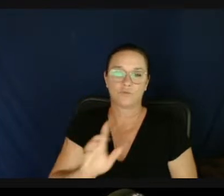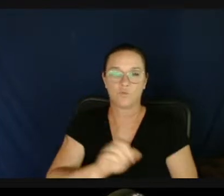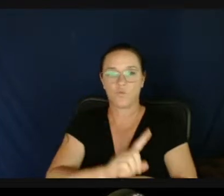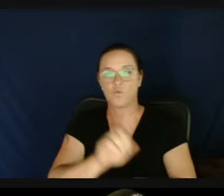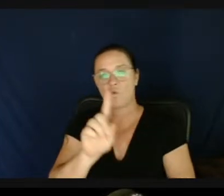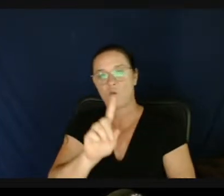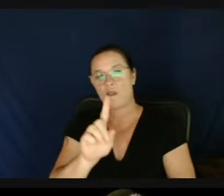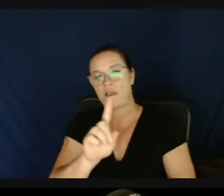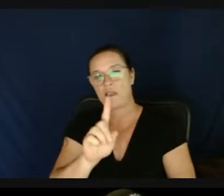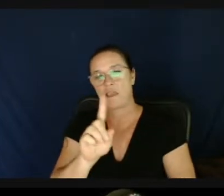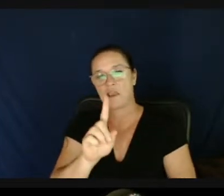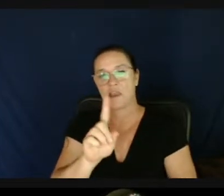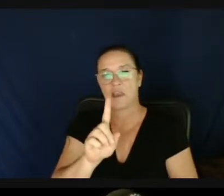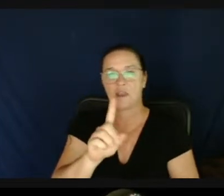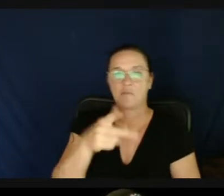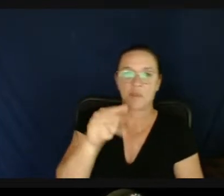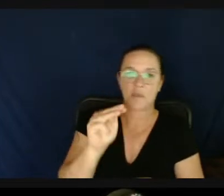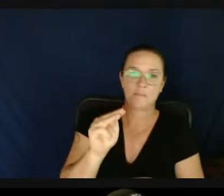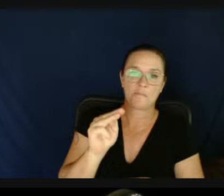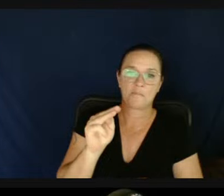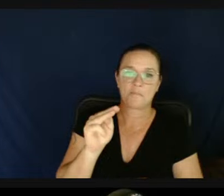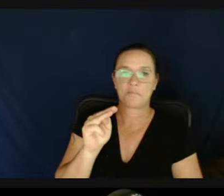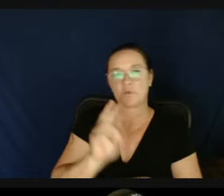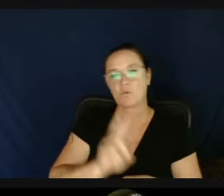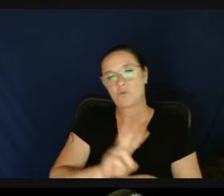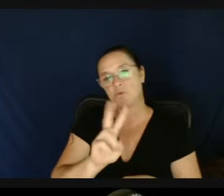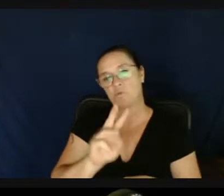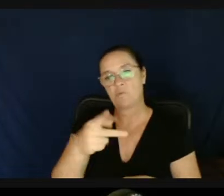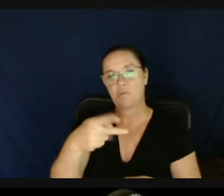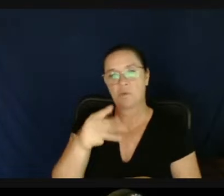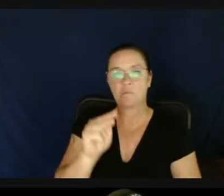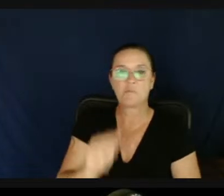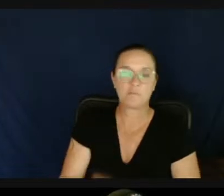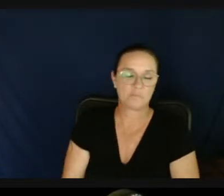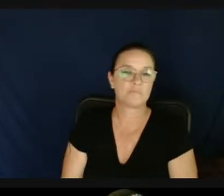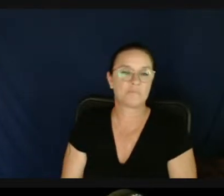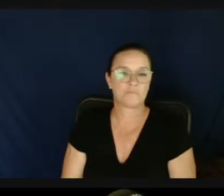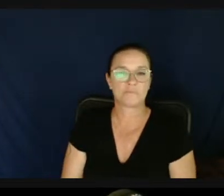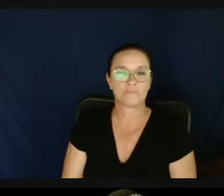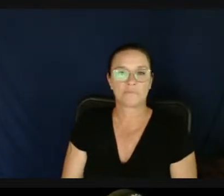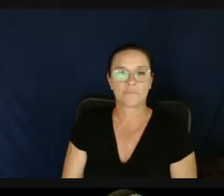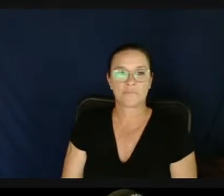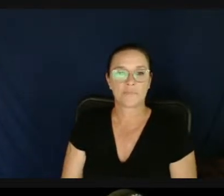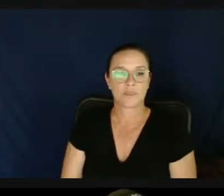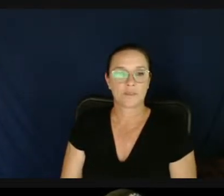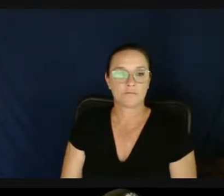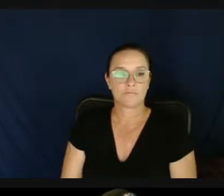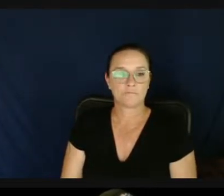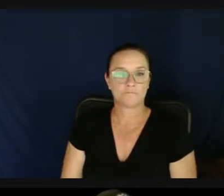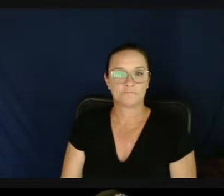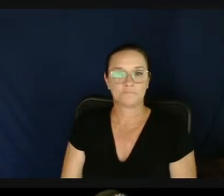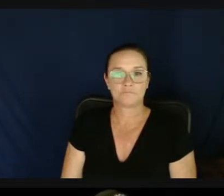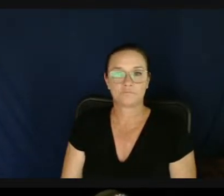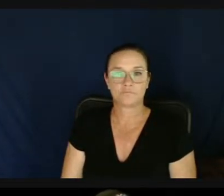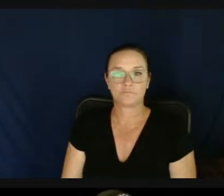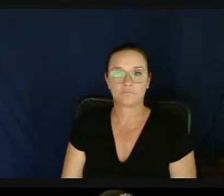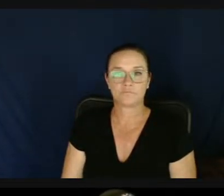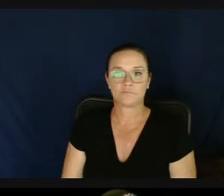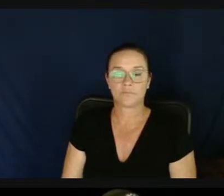p.m., right in that time around 1 p.m. or 2 p.m. or so, somewhere in there. We'll get the detail right here in a few